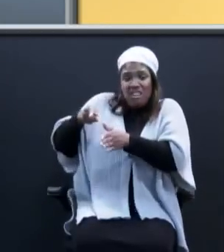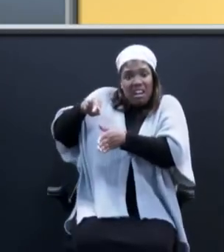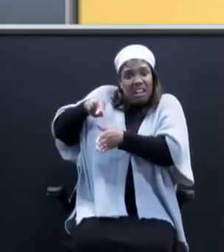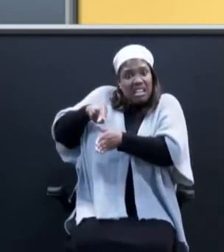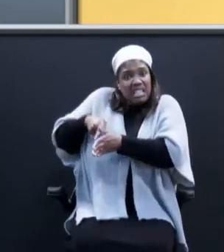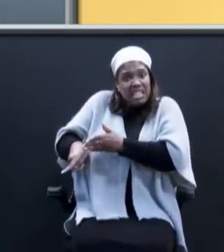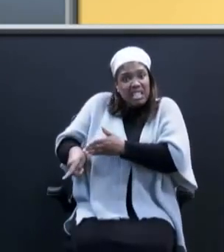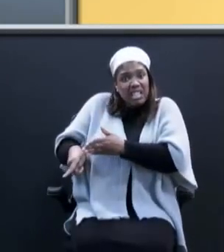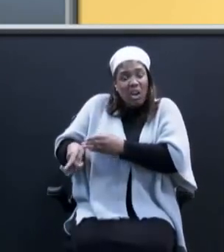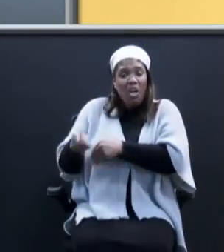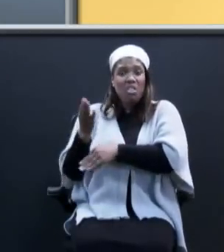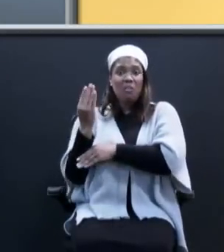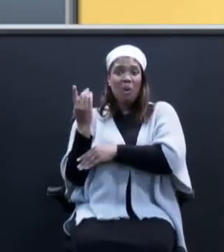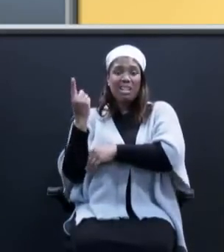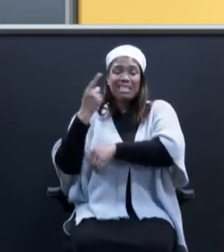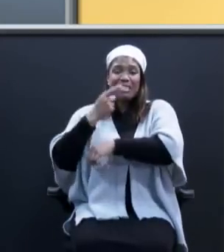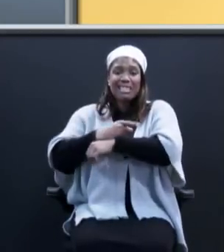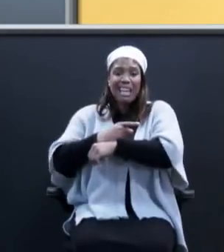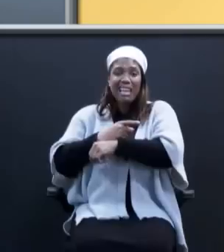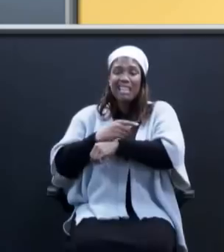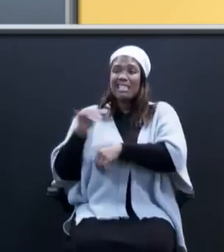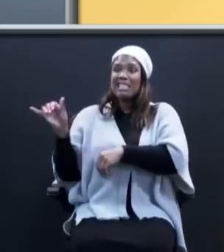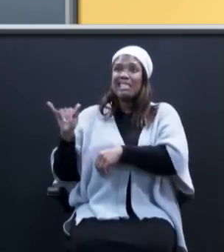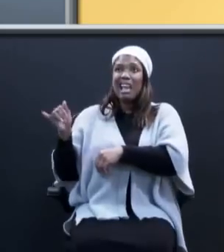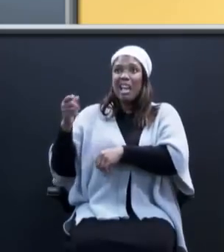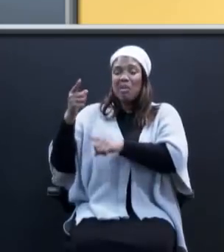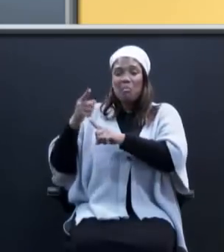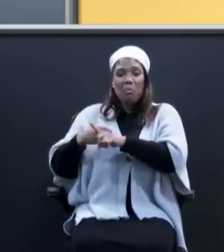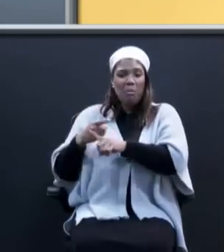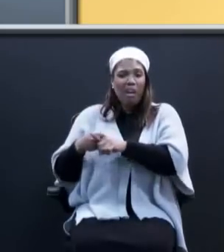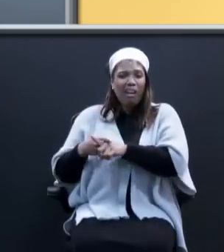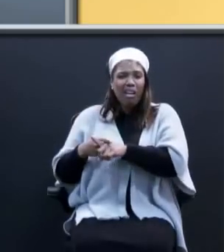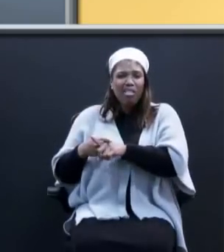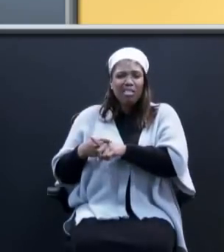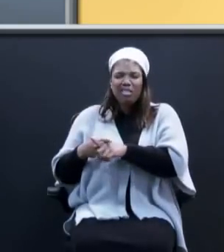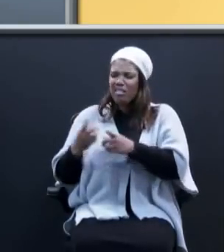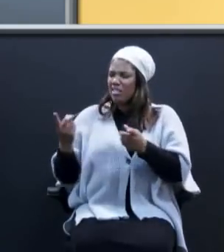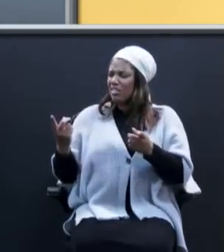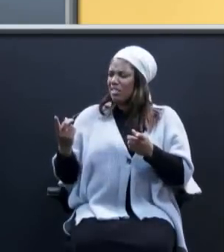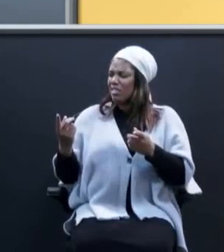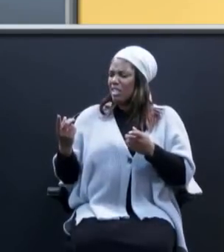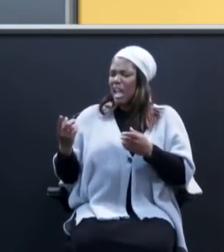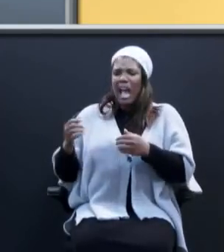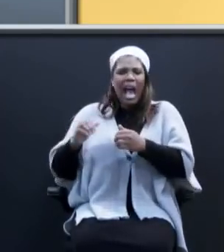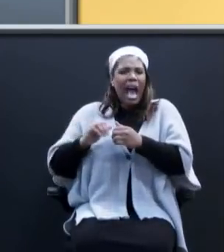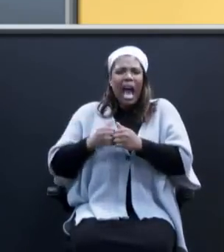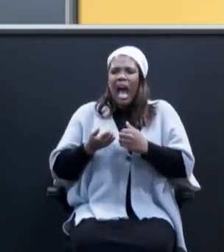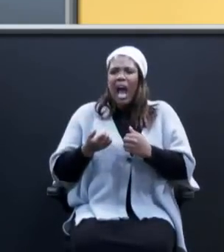same month. So when the people go down to Jules or Dominic's